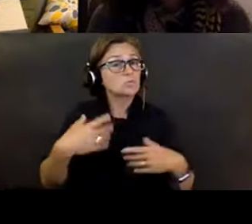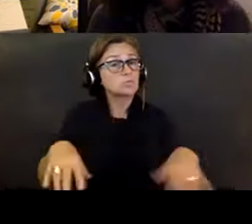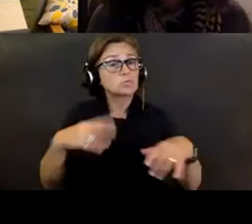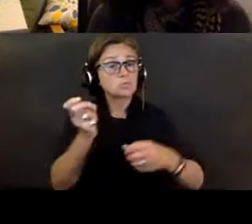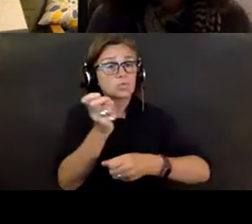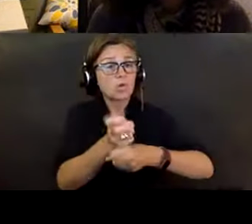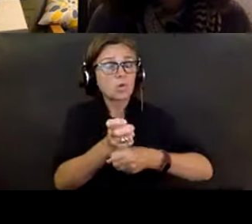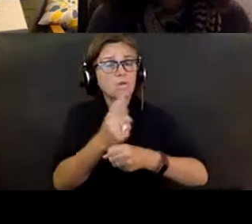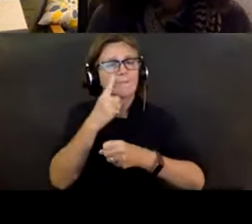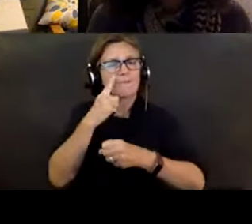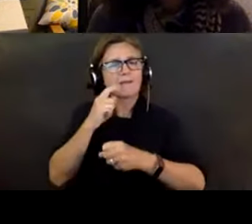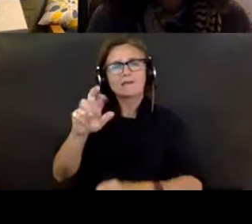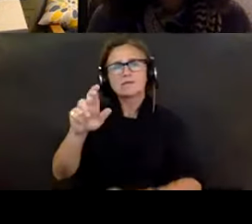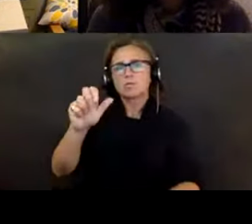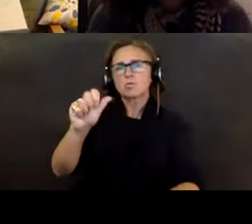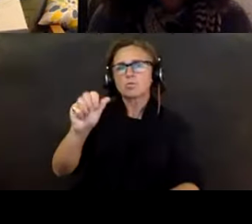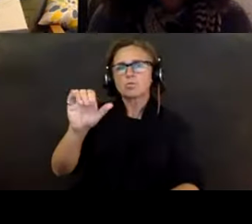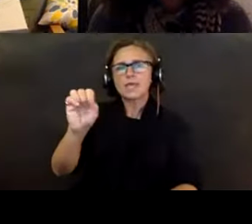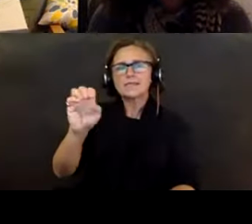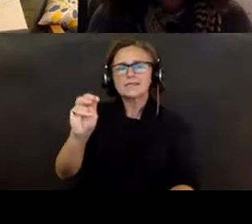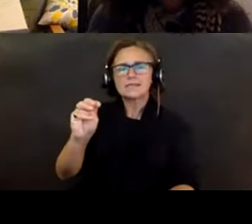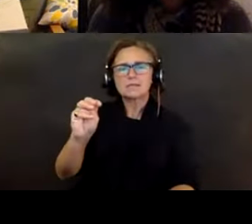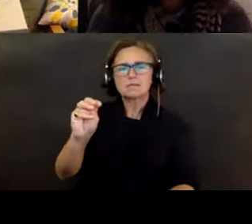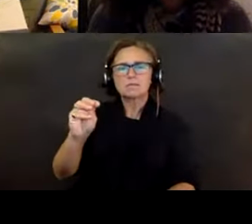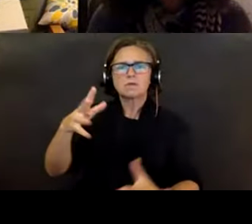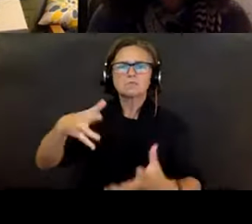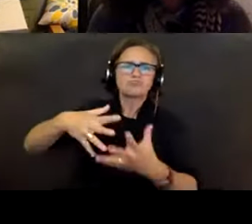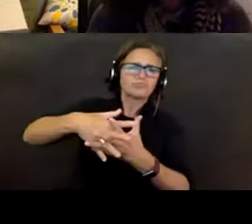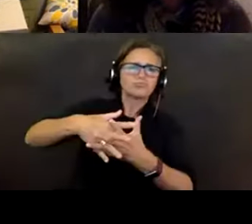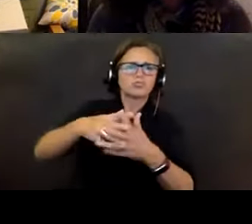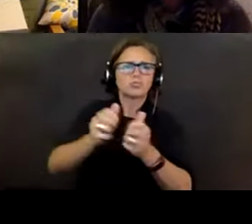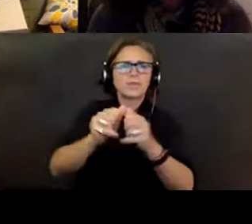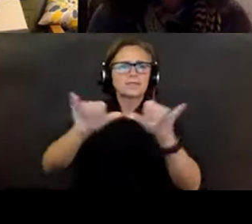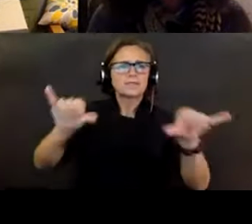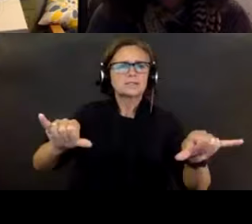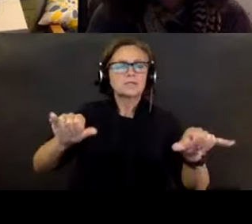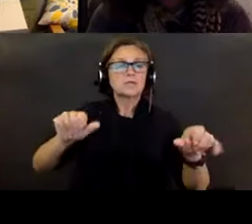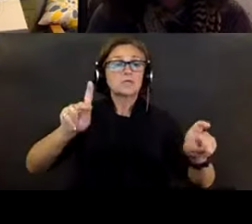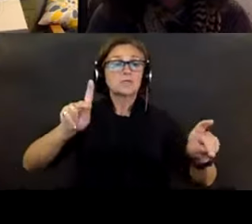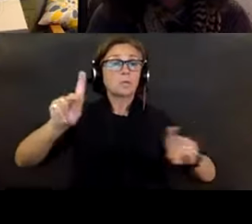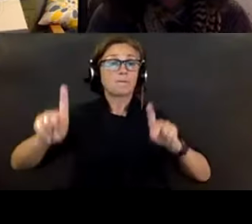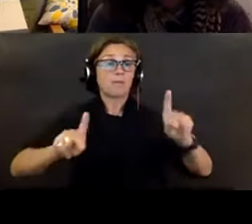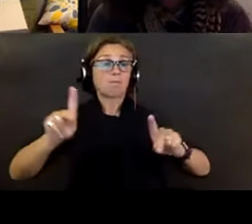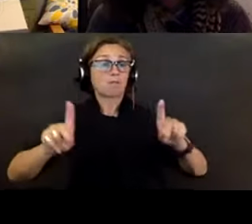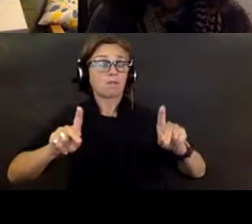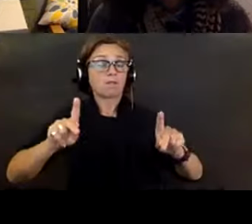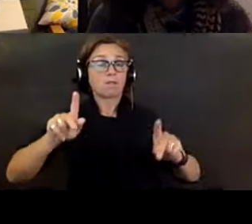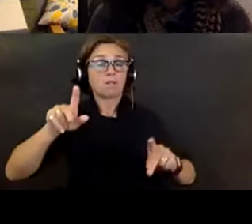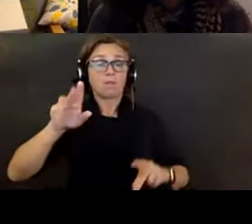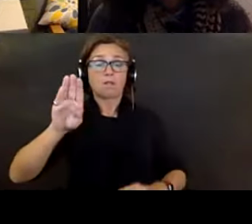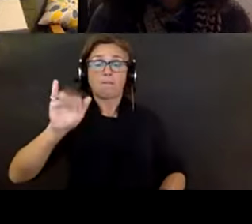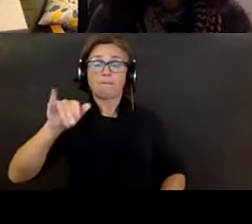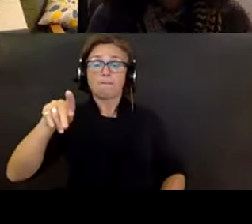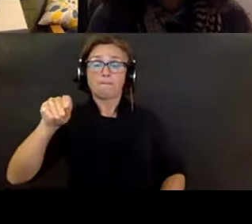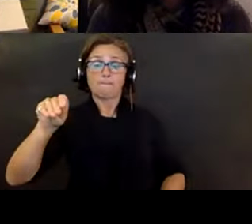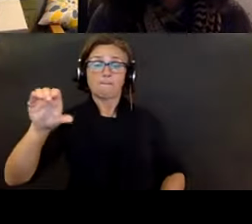environment where people don't feel safe, right? There are individuals who don't feel safe because the way that the system has treated them for a